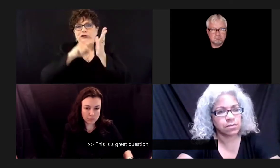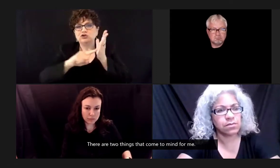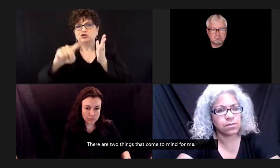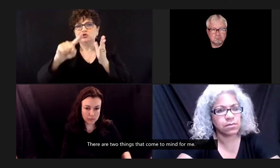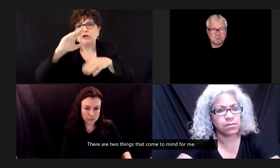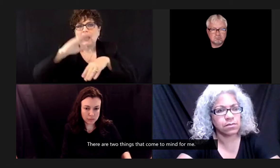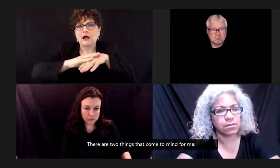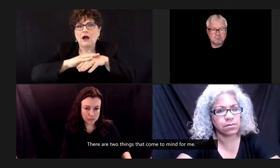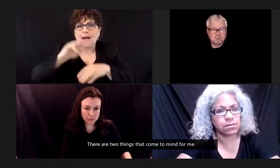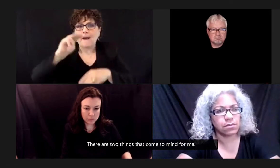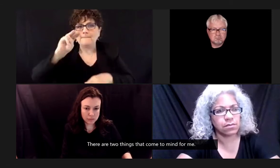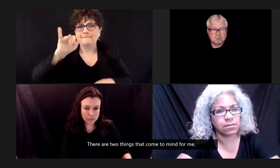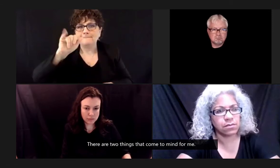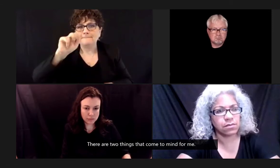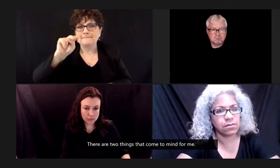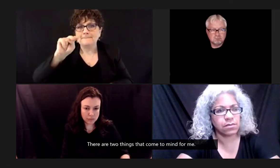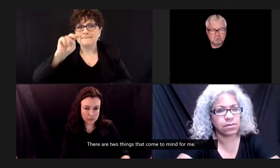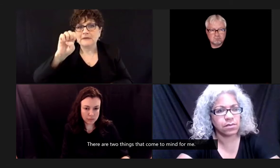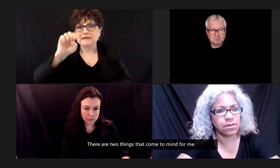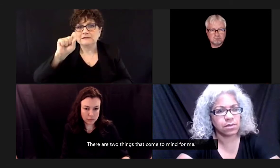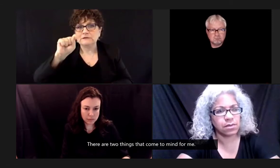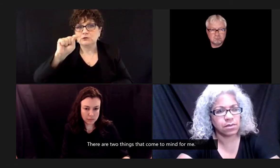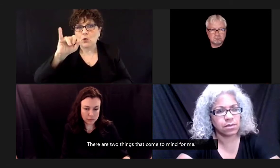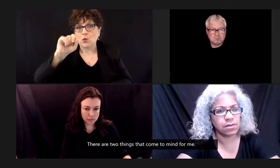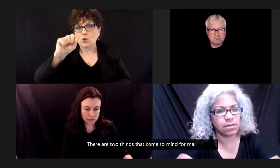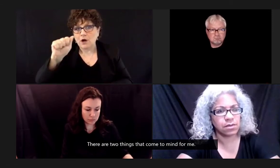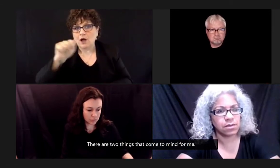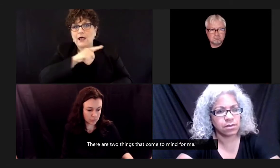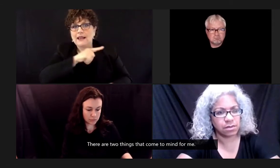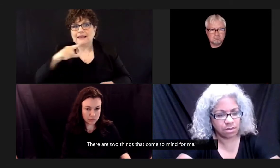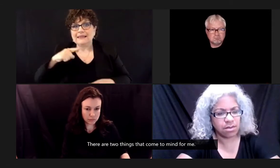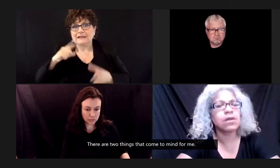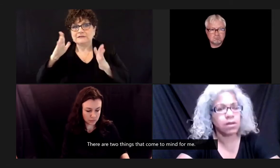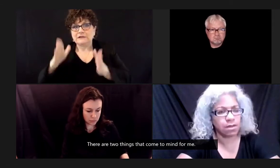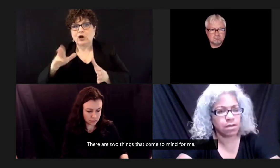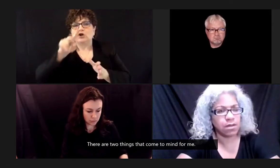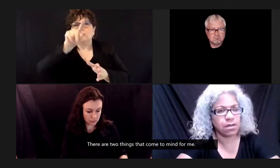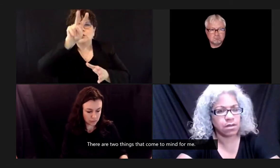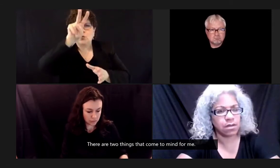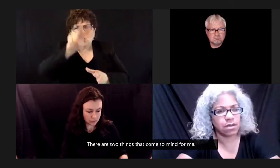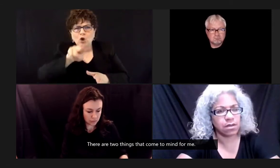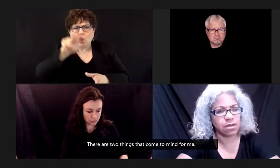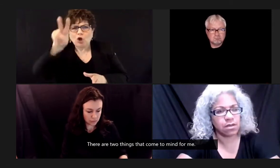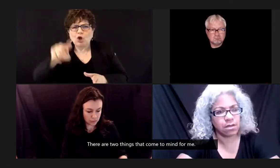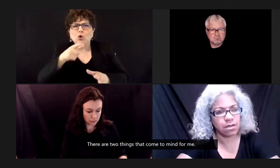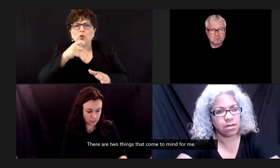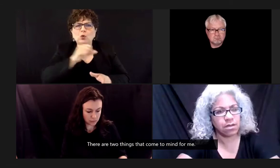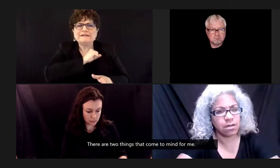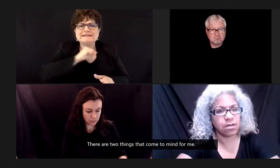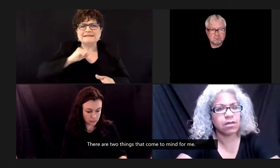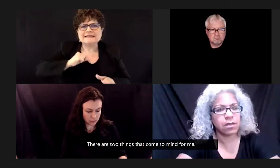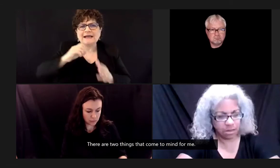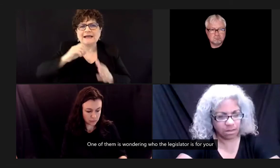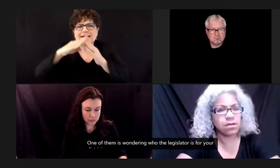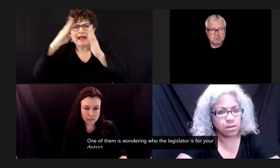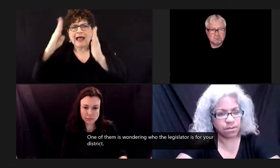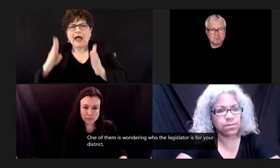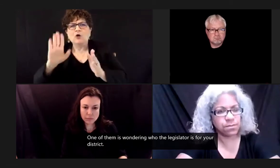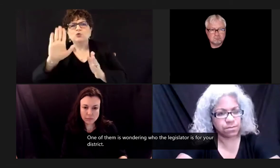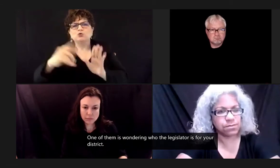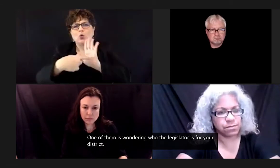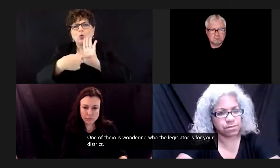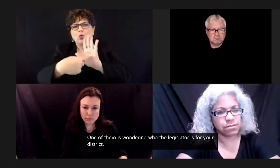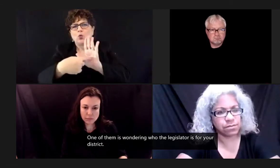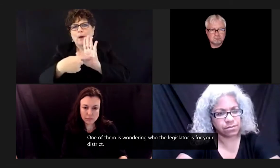wondering who the legislature is for your district. You can check Minnesota Legislature